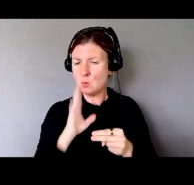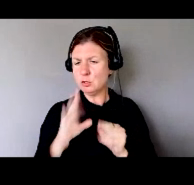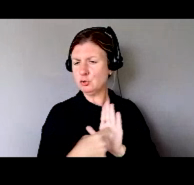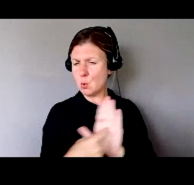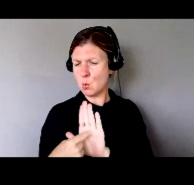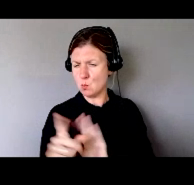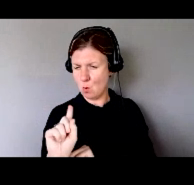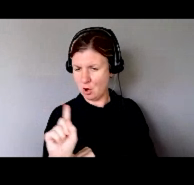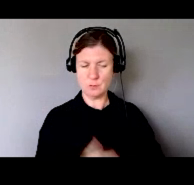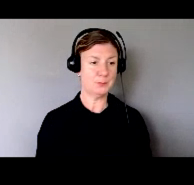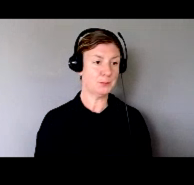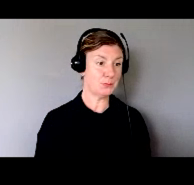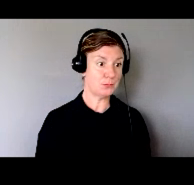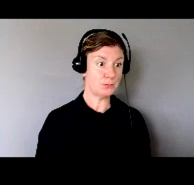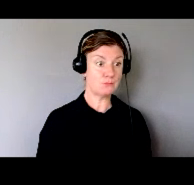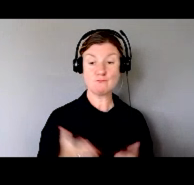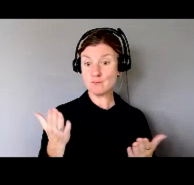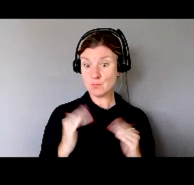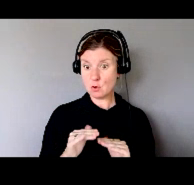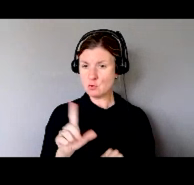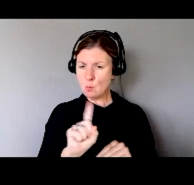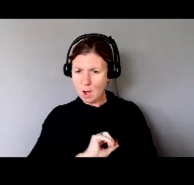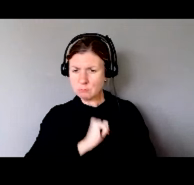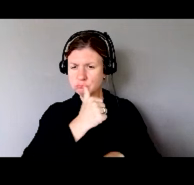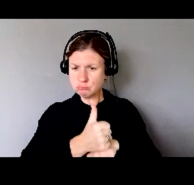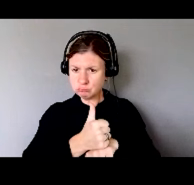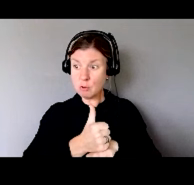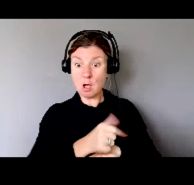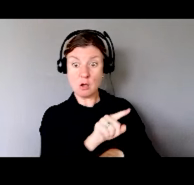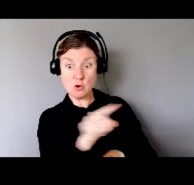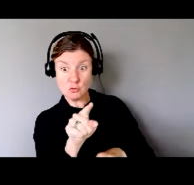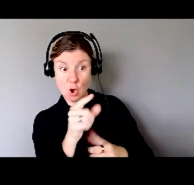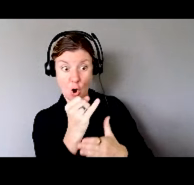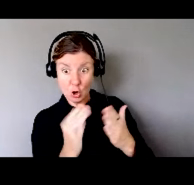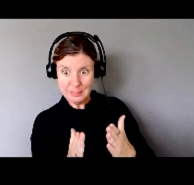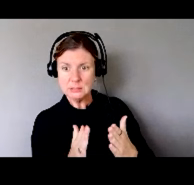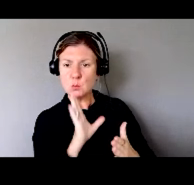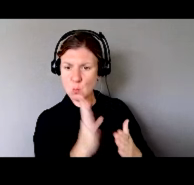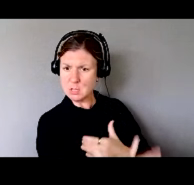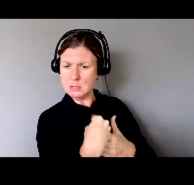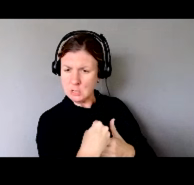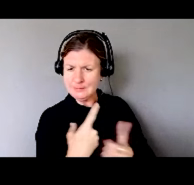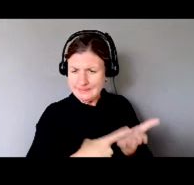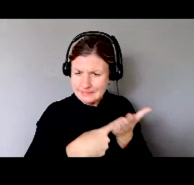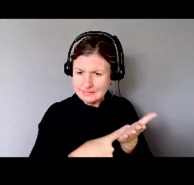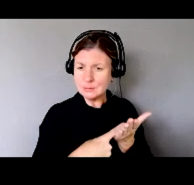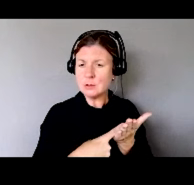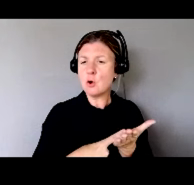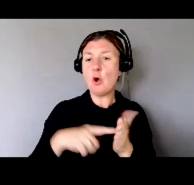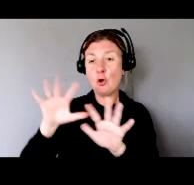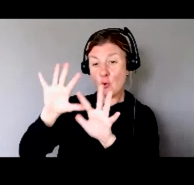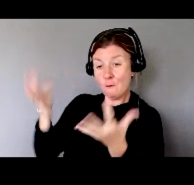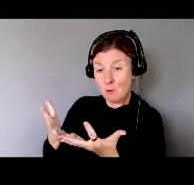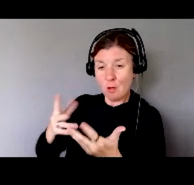Final art placement will be determined with input from the artists and in consultation with the larger project team once